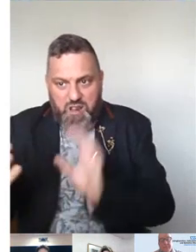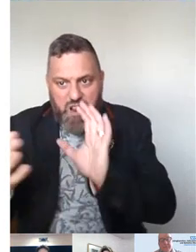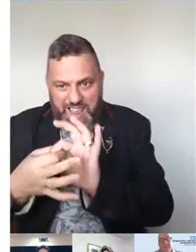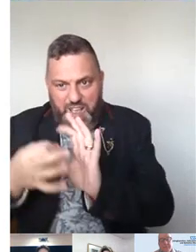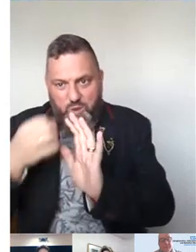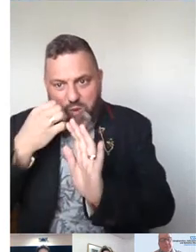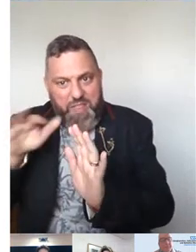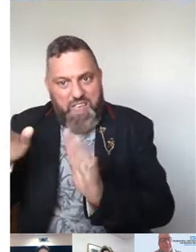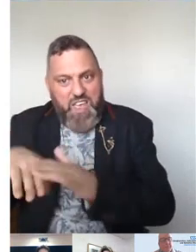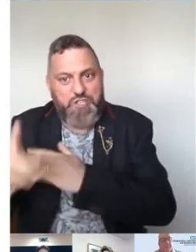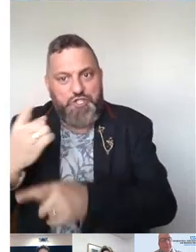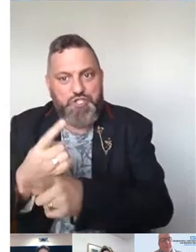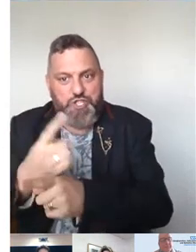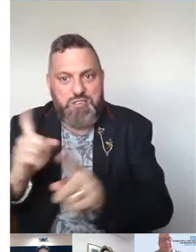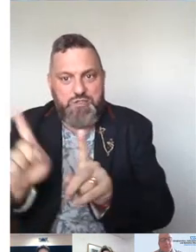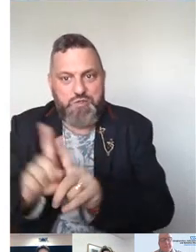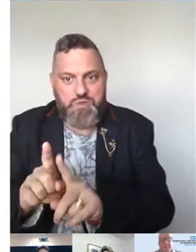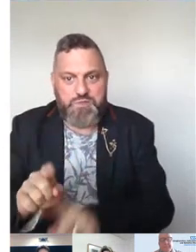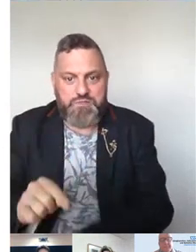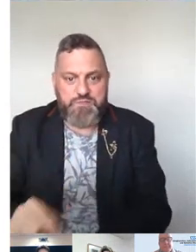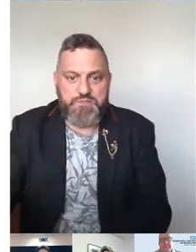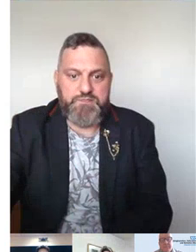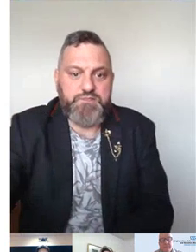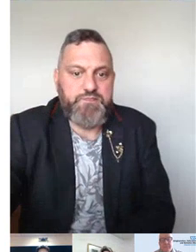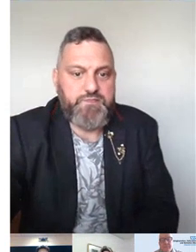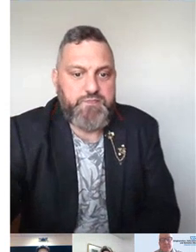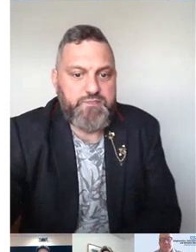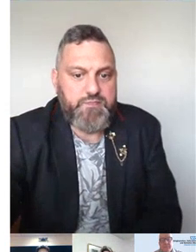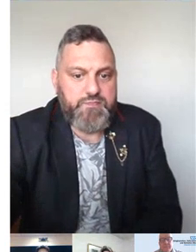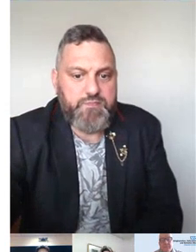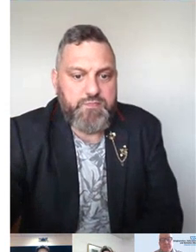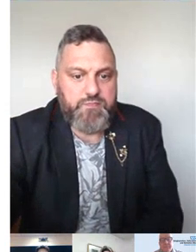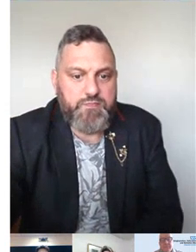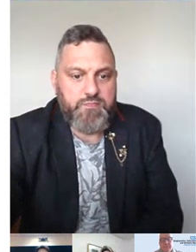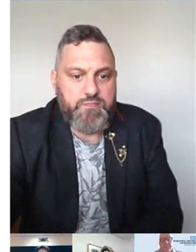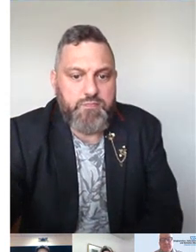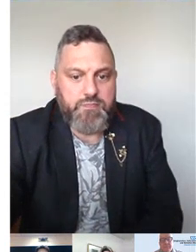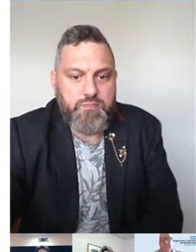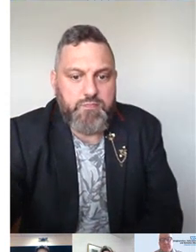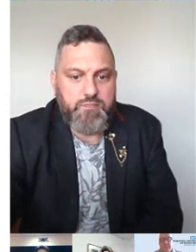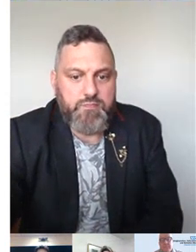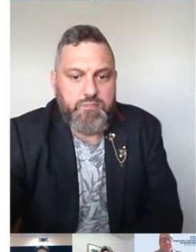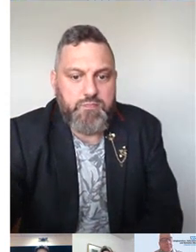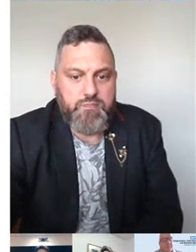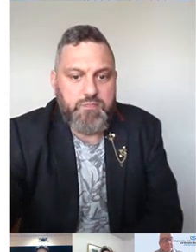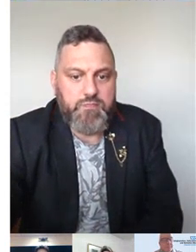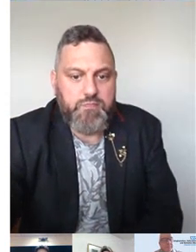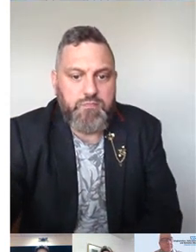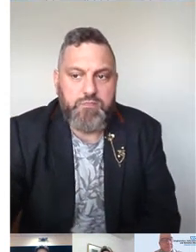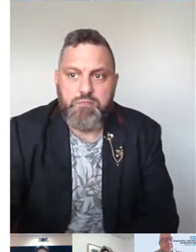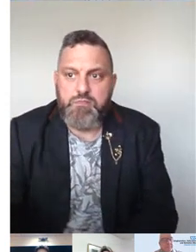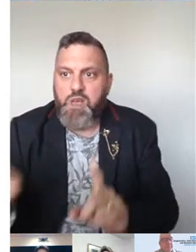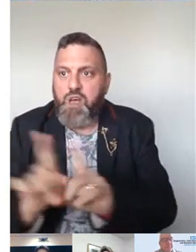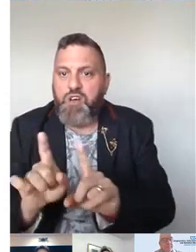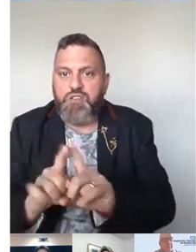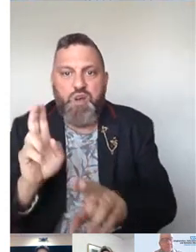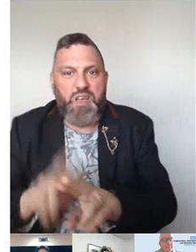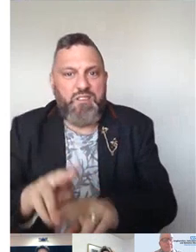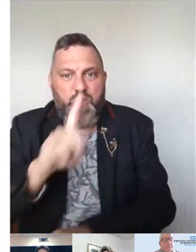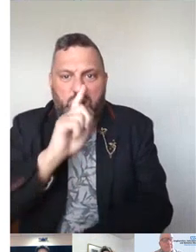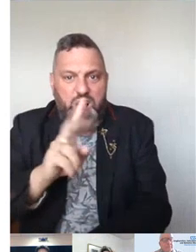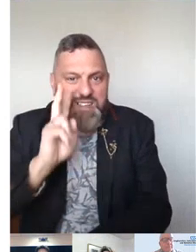that will be going up in the chat during the meeting. Just a couple of other things. If you can't see the